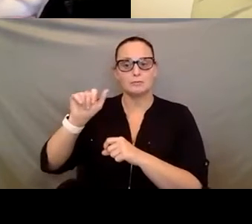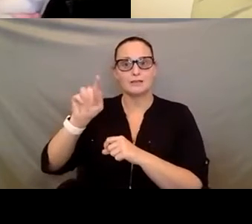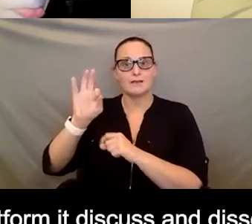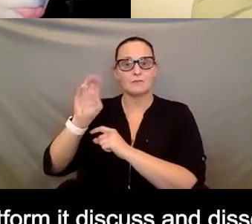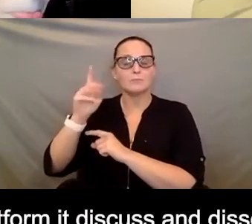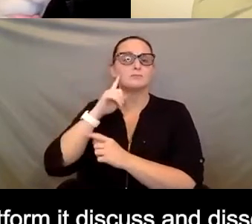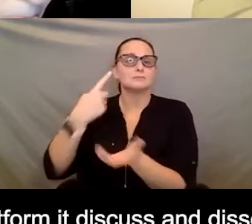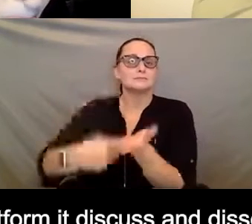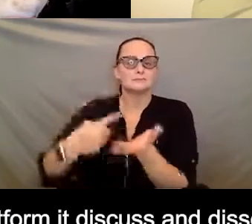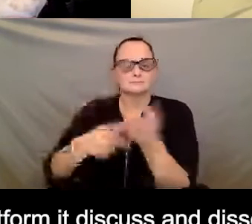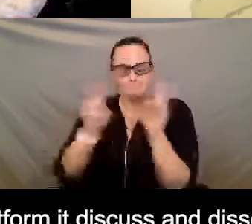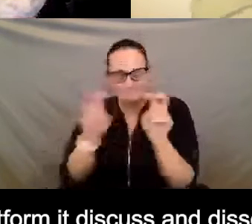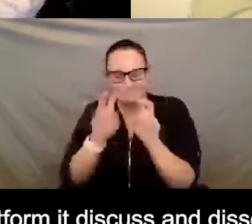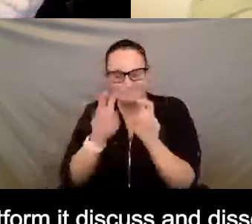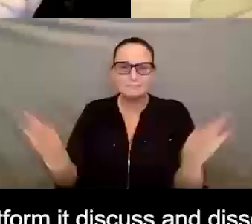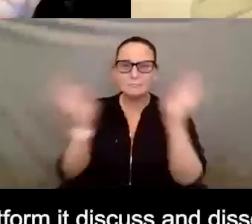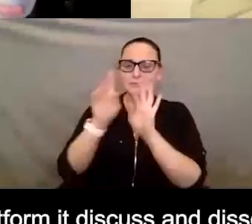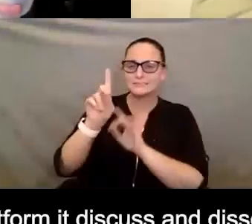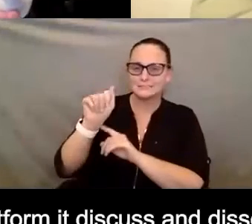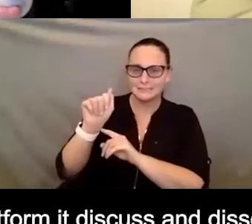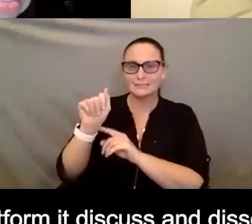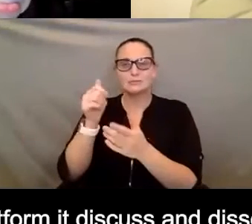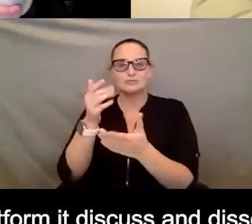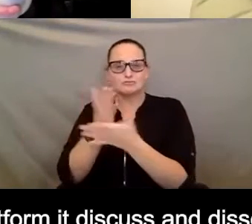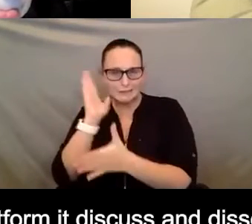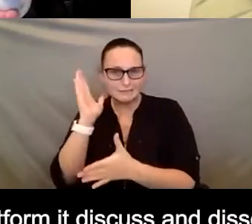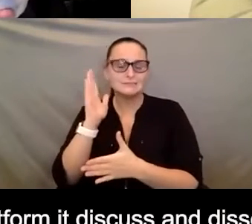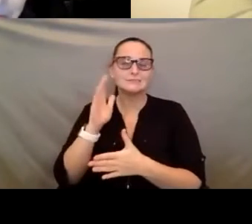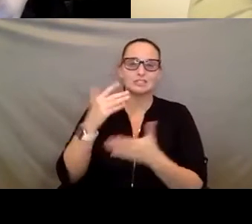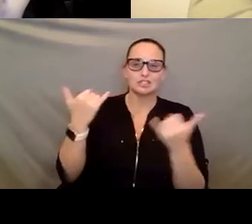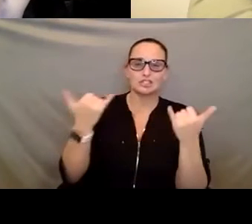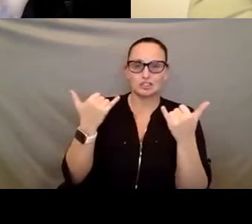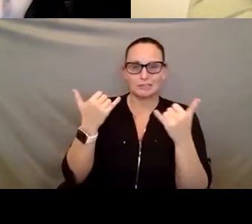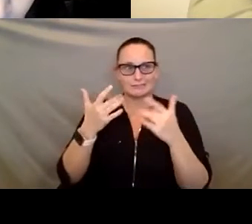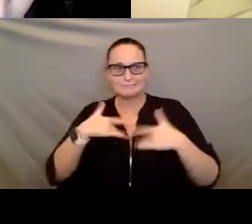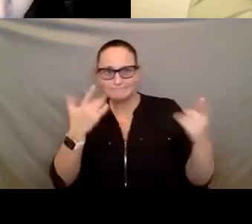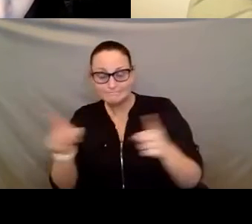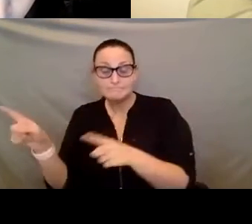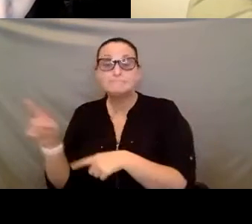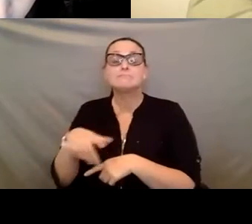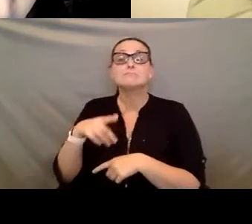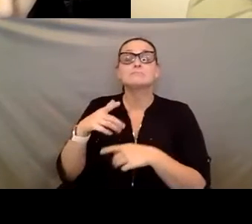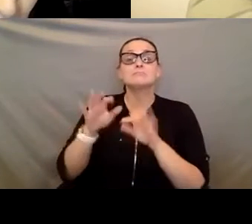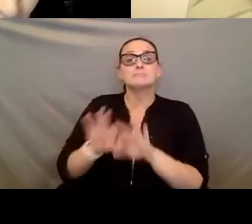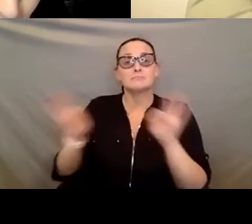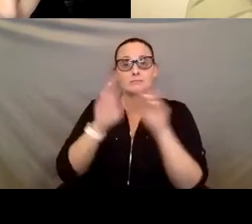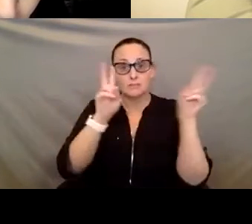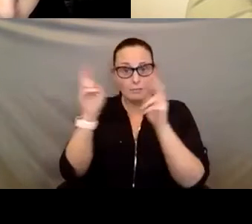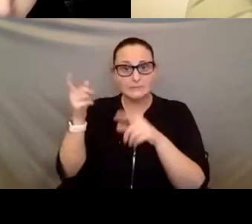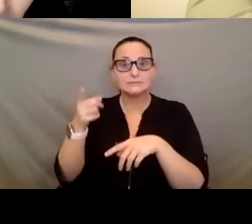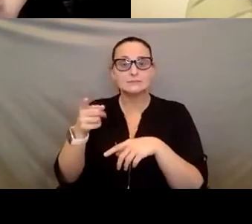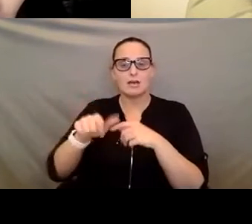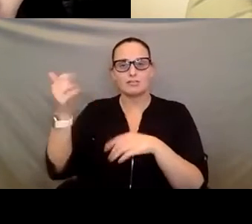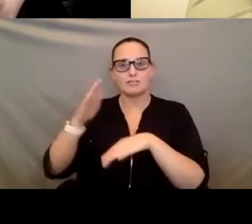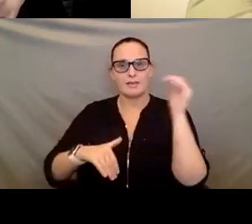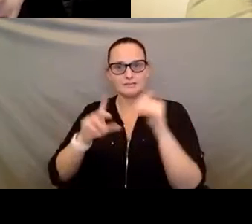discuss and dissect important disabled rights discussions in current affairs. A key topic she's engaged with, other than